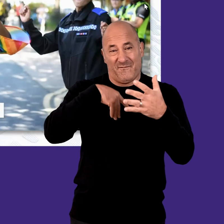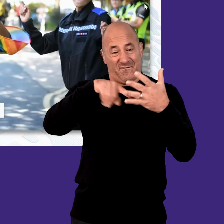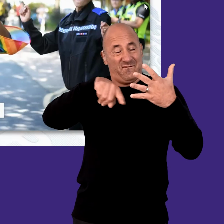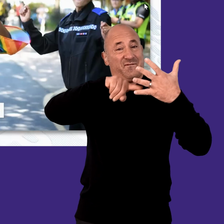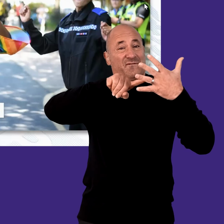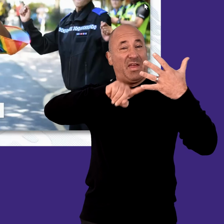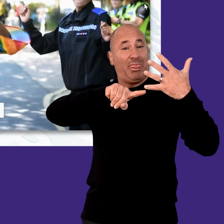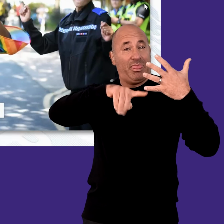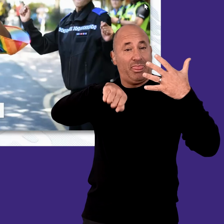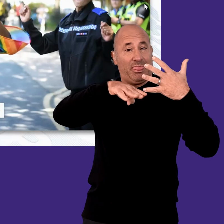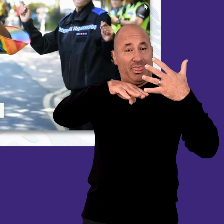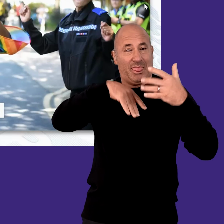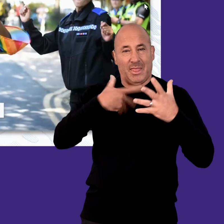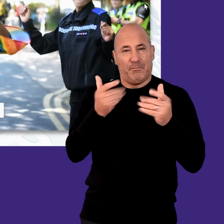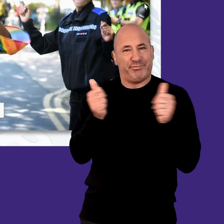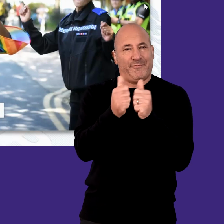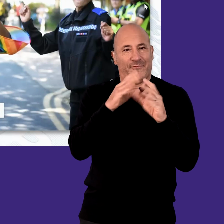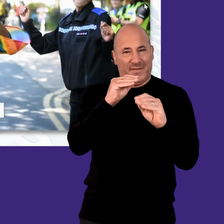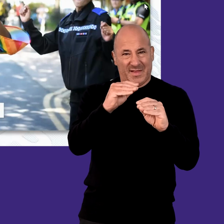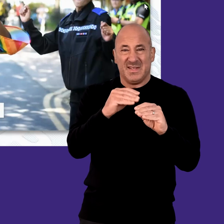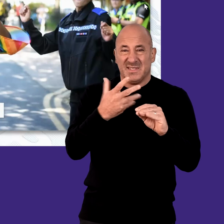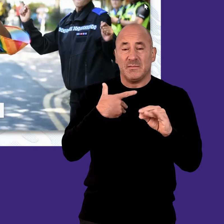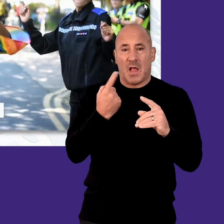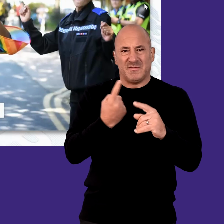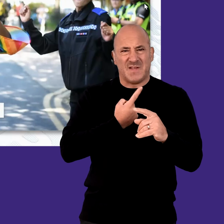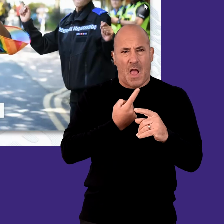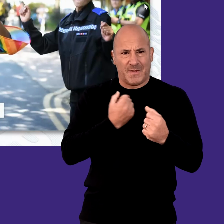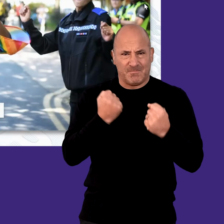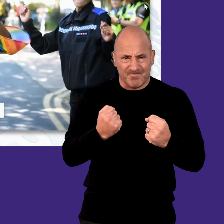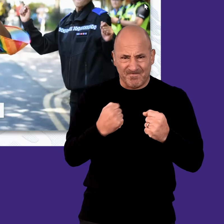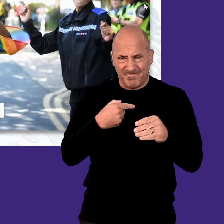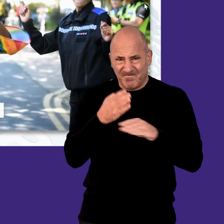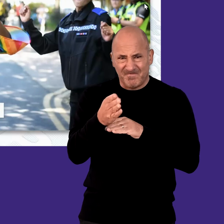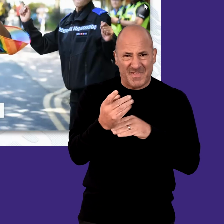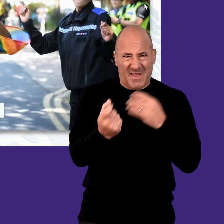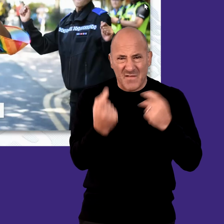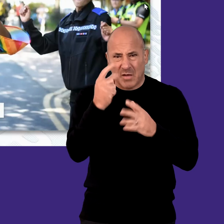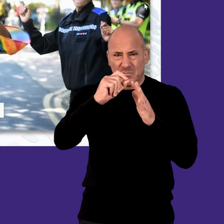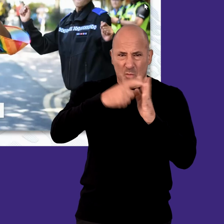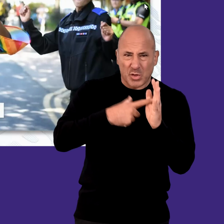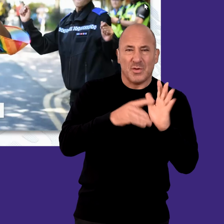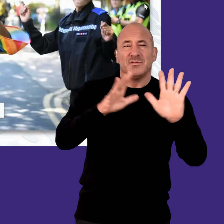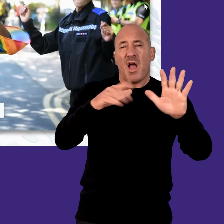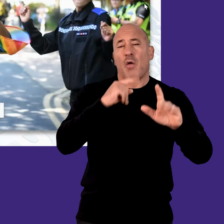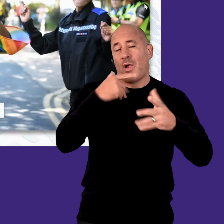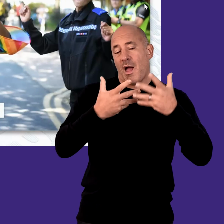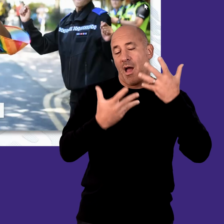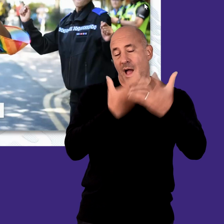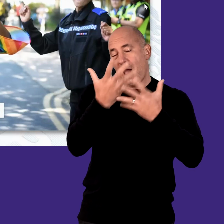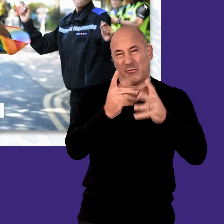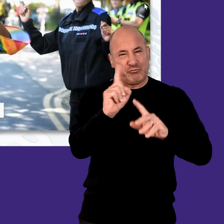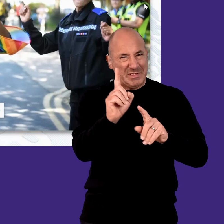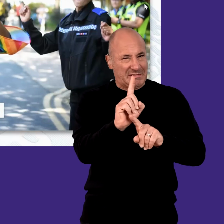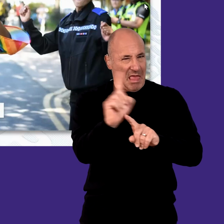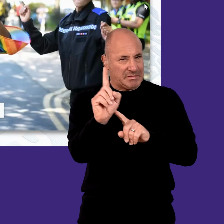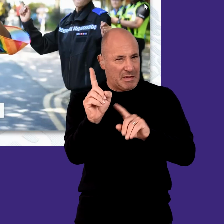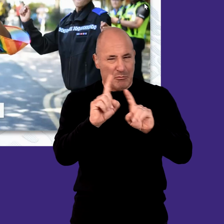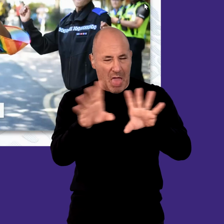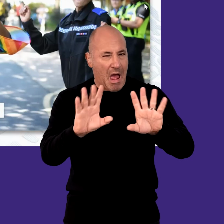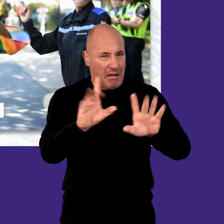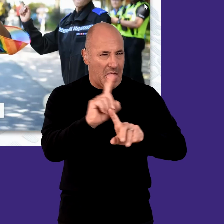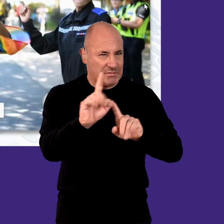with. The fifth tier that I mentioned briefly was then we also did some kind of self-driven events and projects